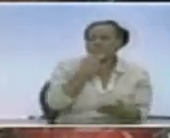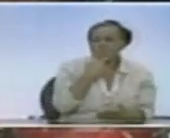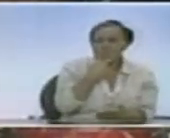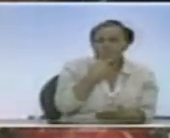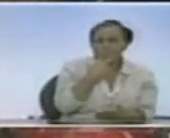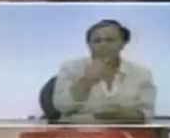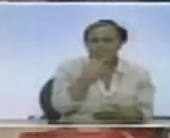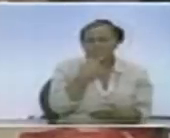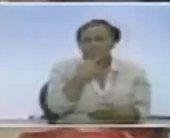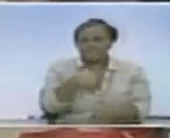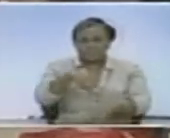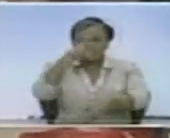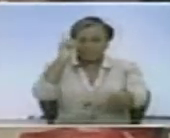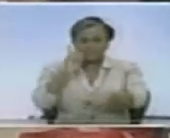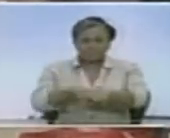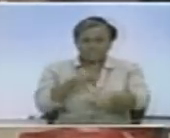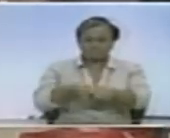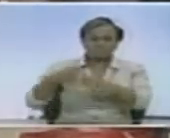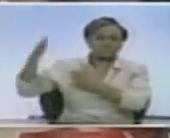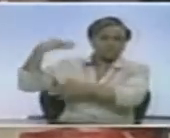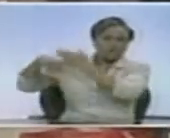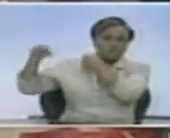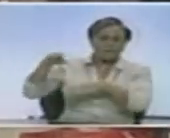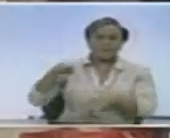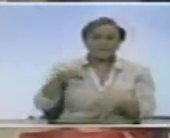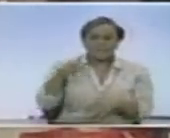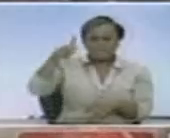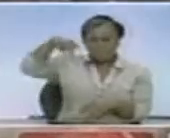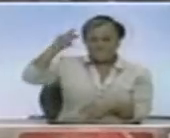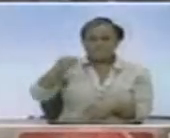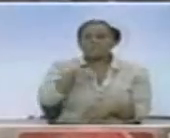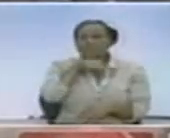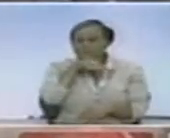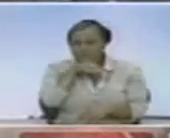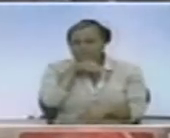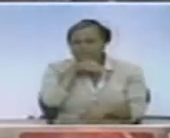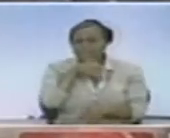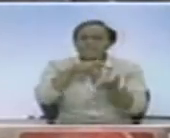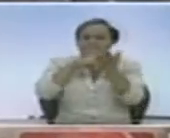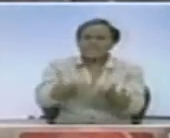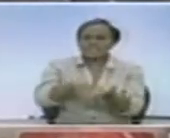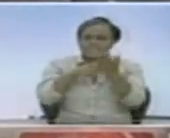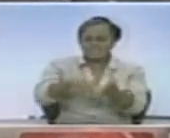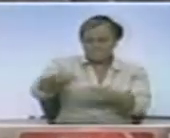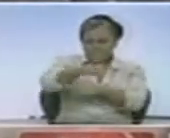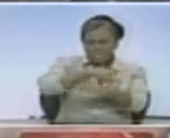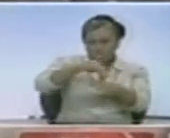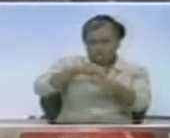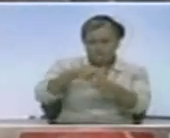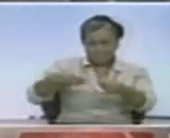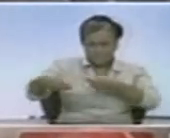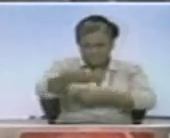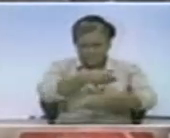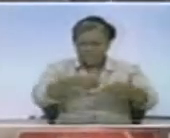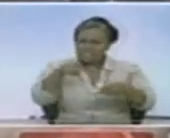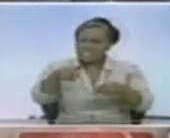on. So when the former prime minister asks, seeks, insists on a national dialogue, is